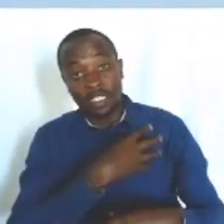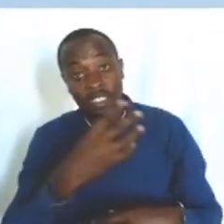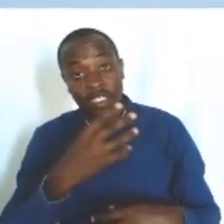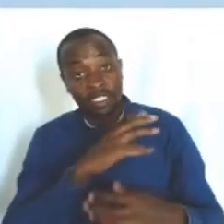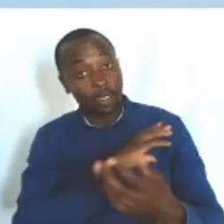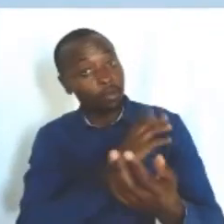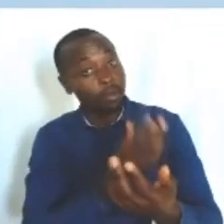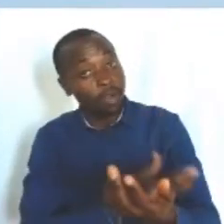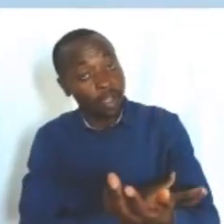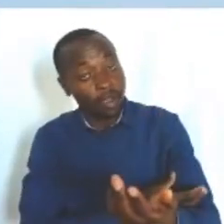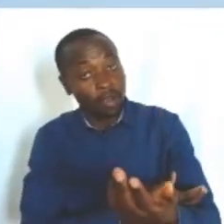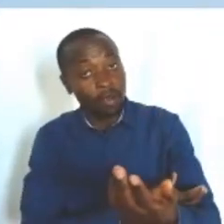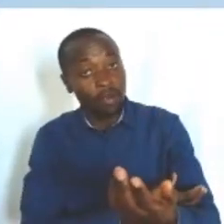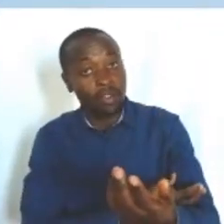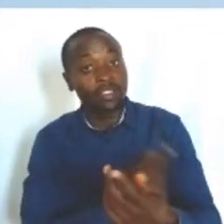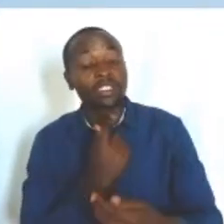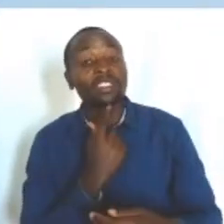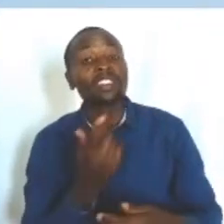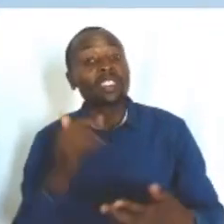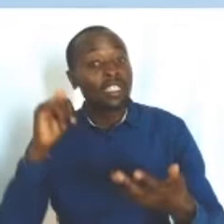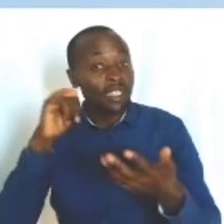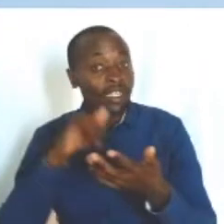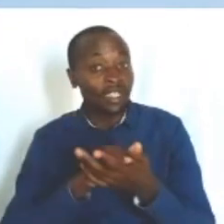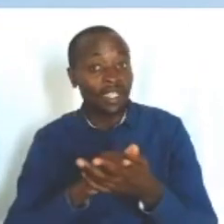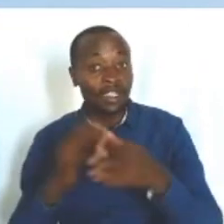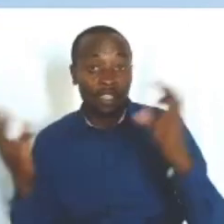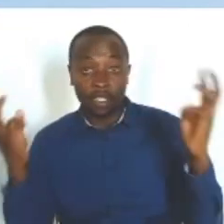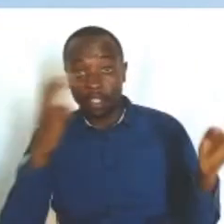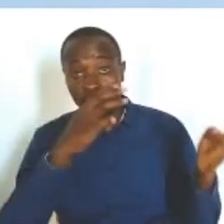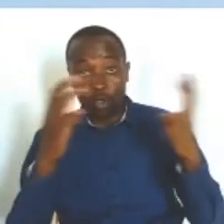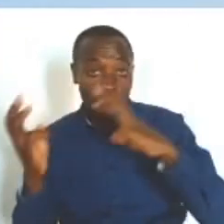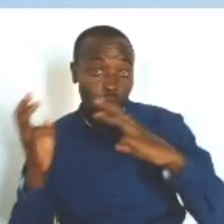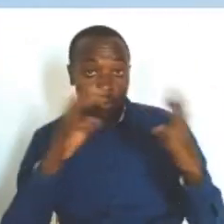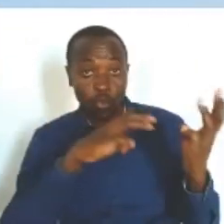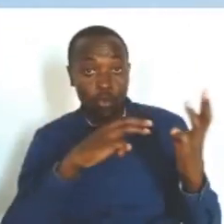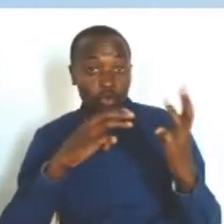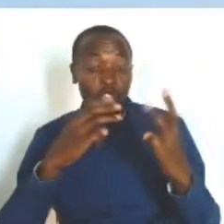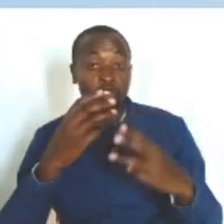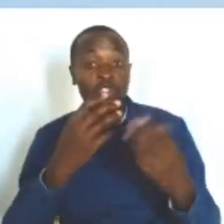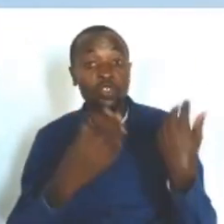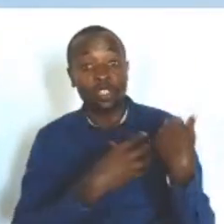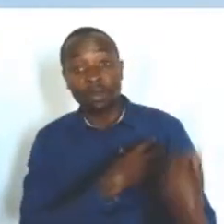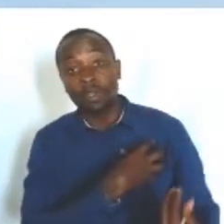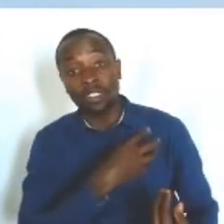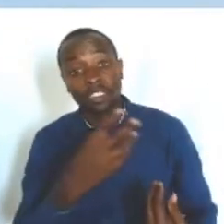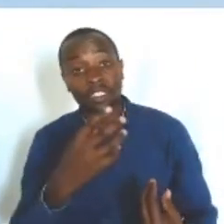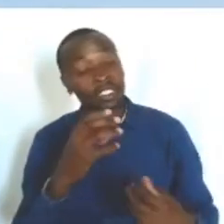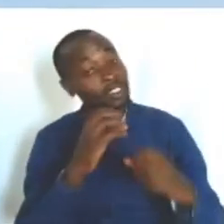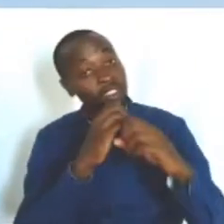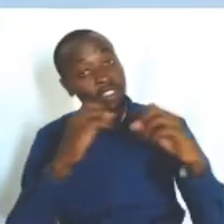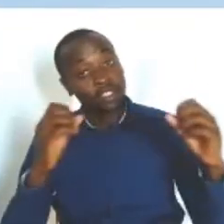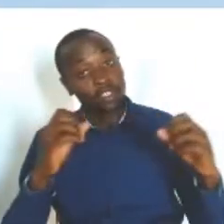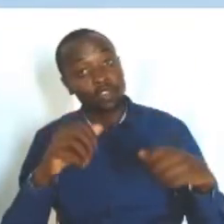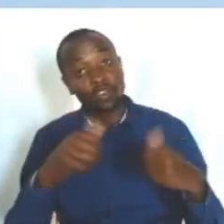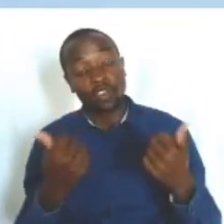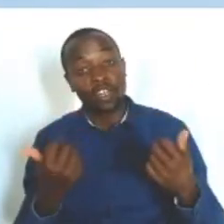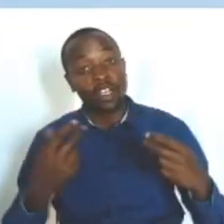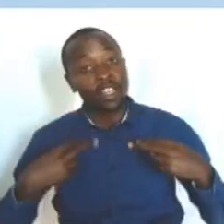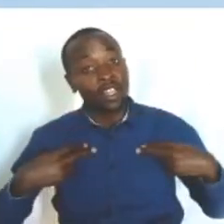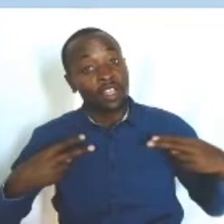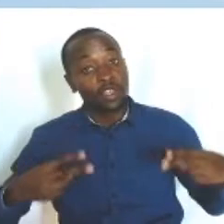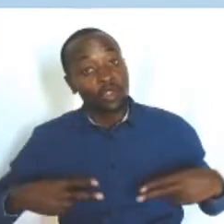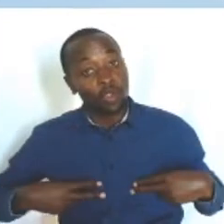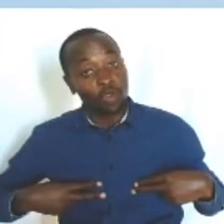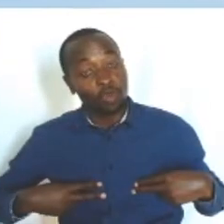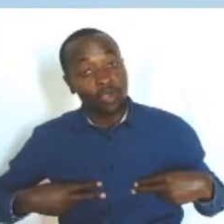we are told that the war is not against flesh and blood. It's not against your fellow human, human to